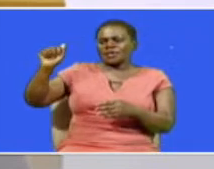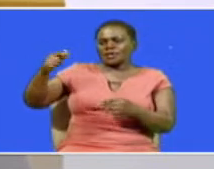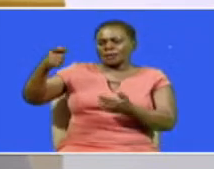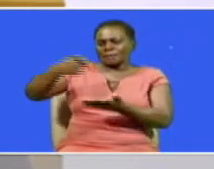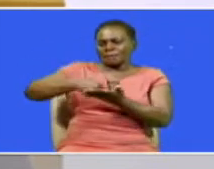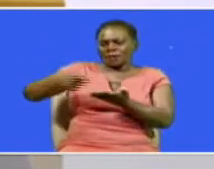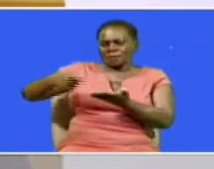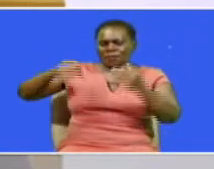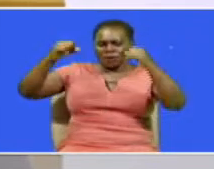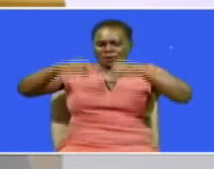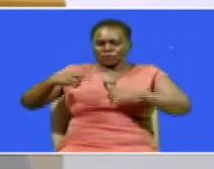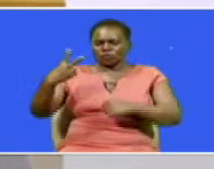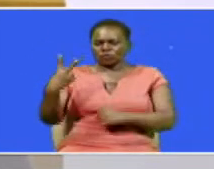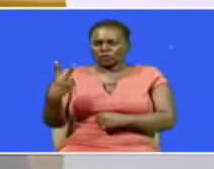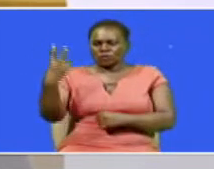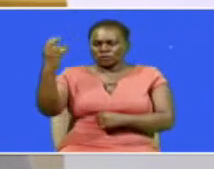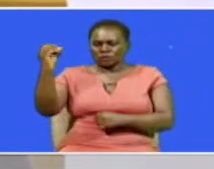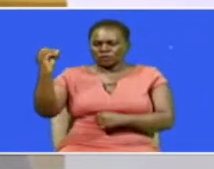signed back in